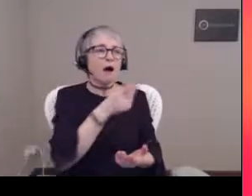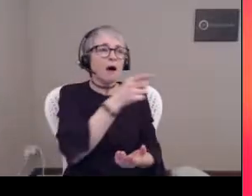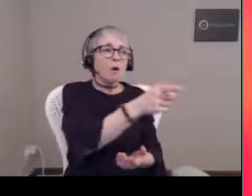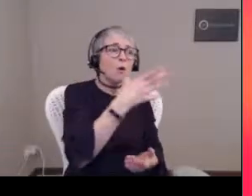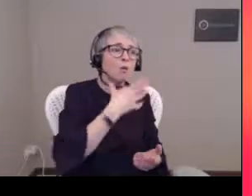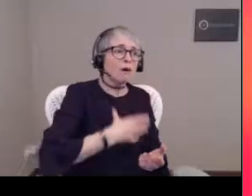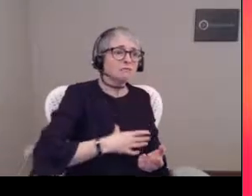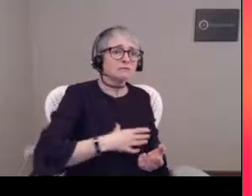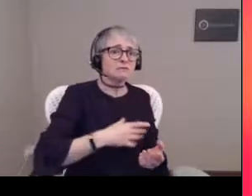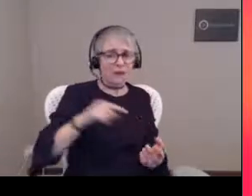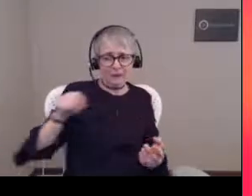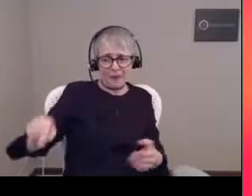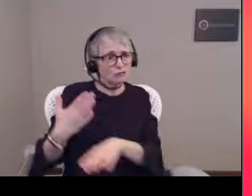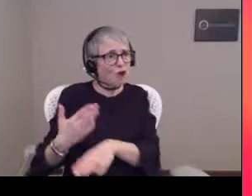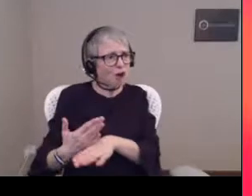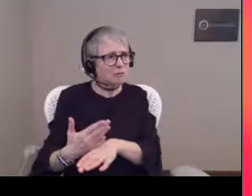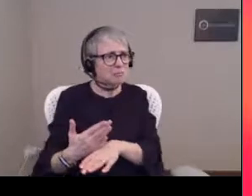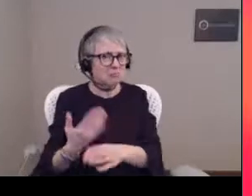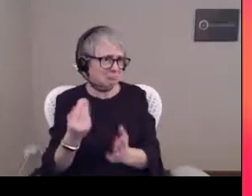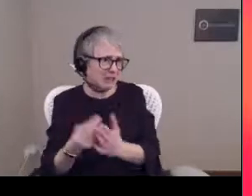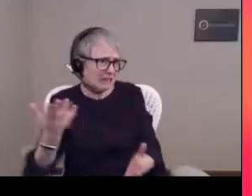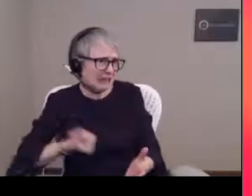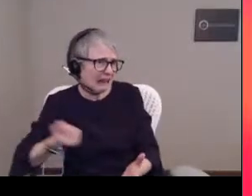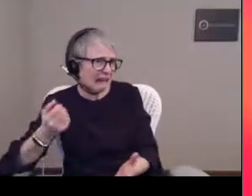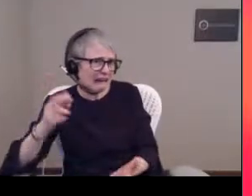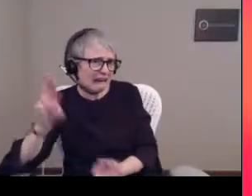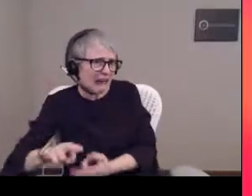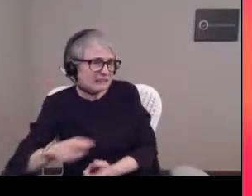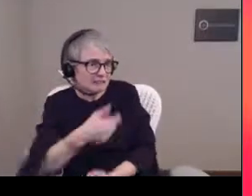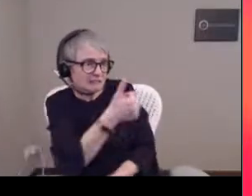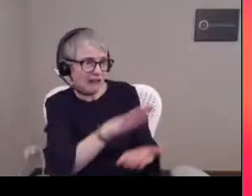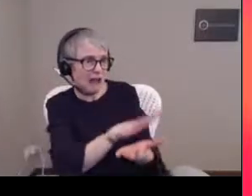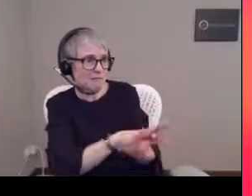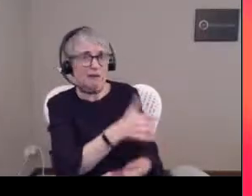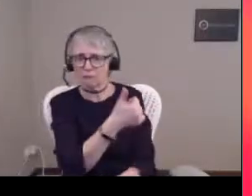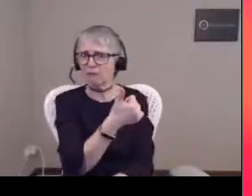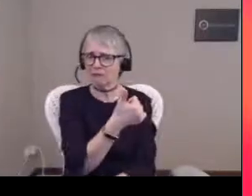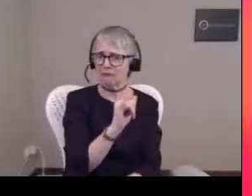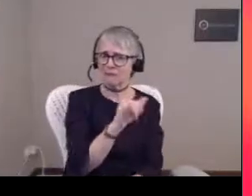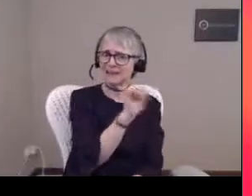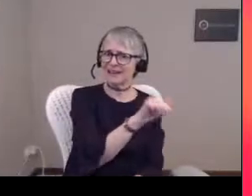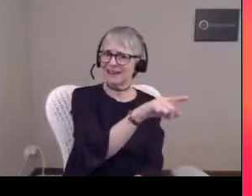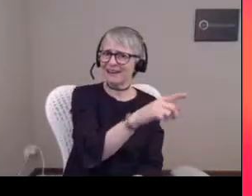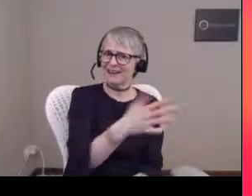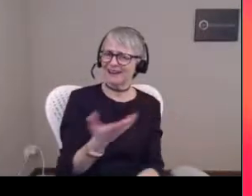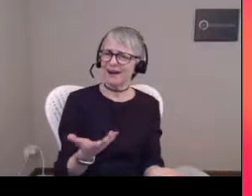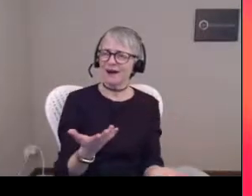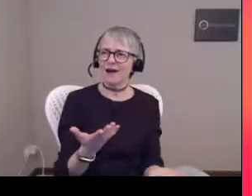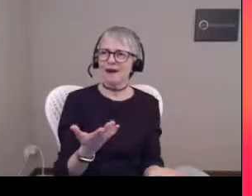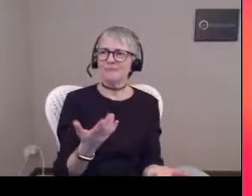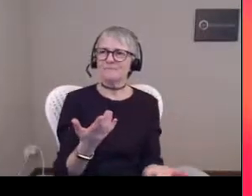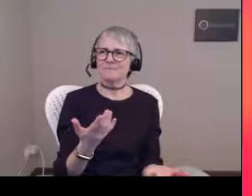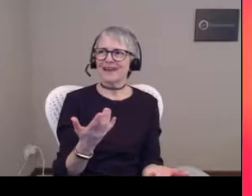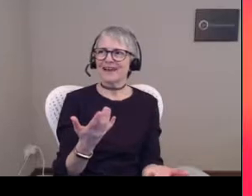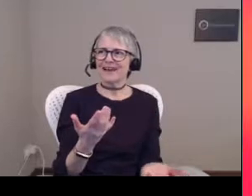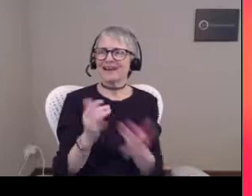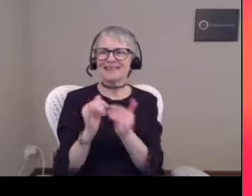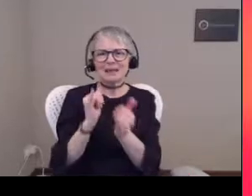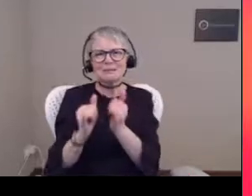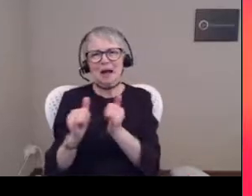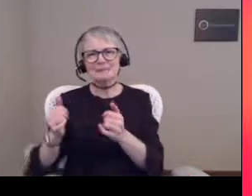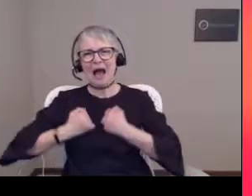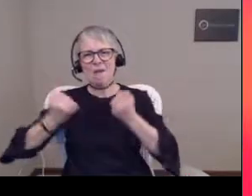motivated will people be for the time being, and that's a very manager focused. Sometimes people think like that, but our managers are all coming around